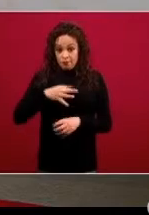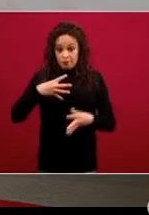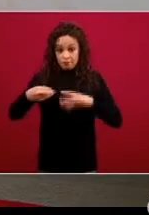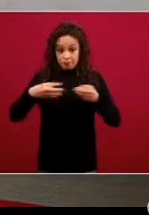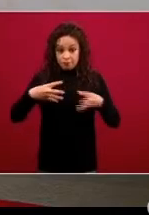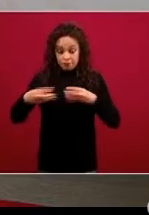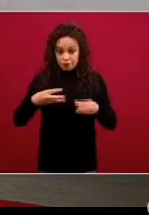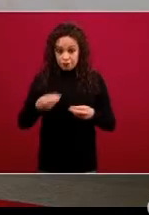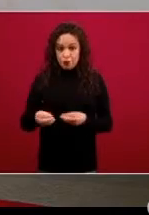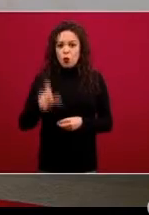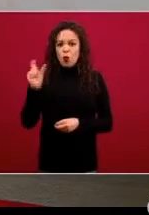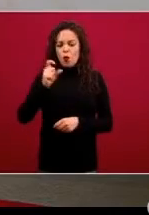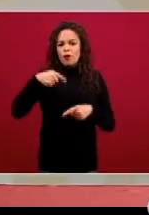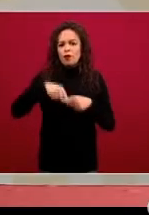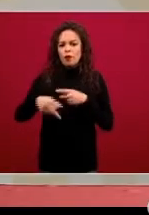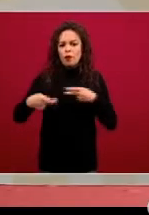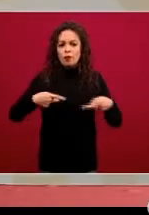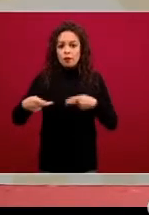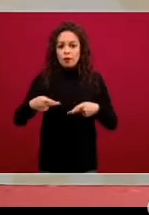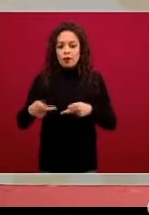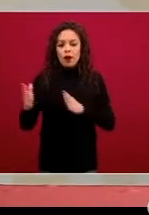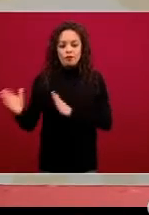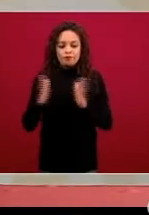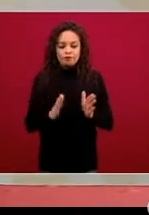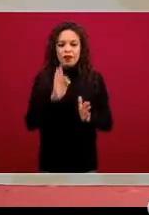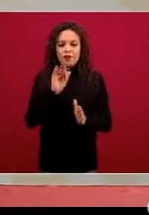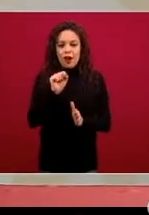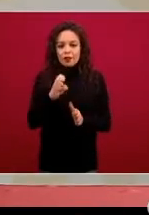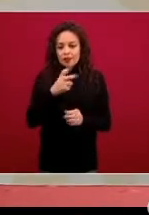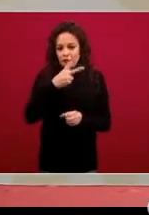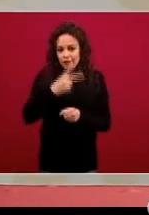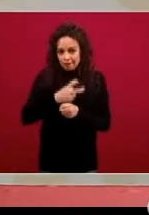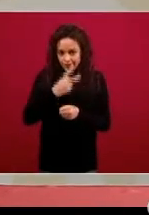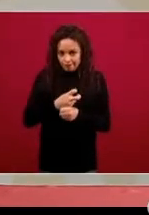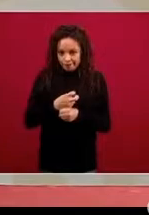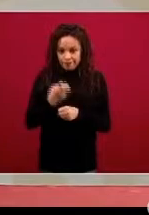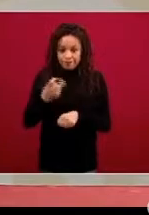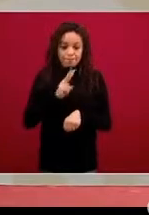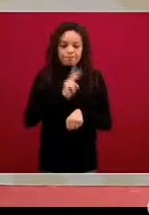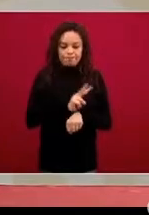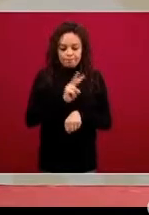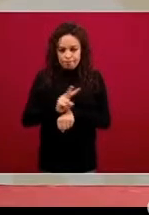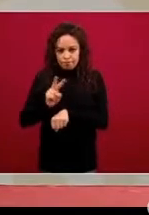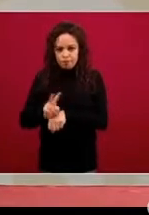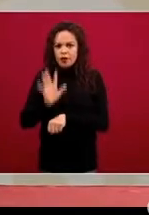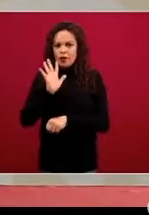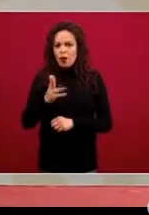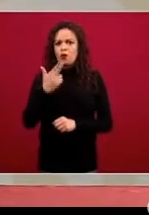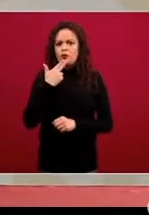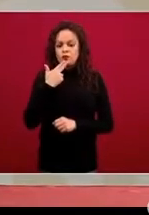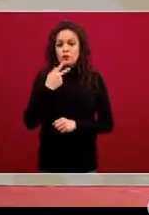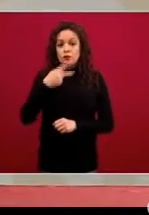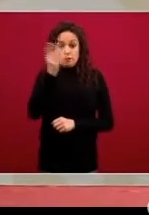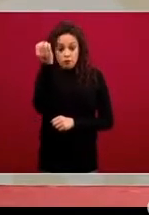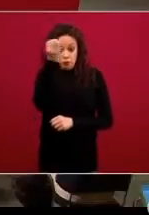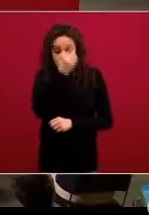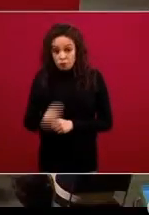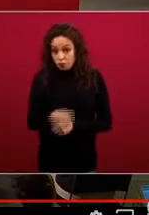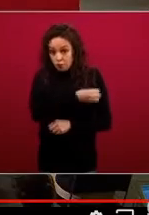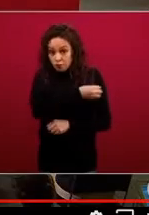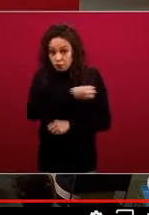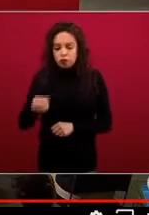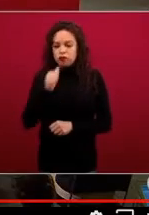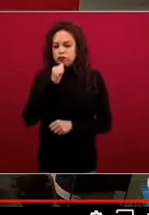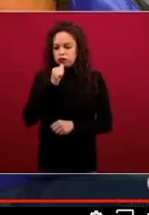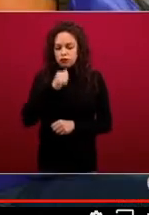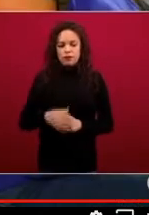did a pilot project, and so that's how we worked on that. No, we do know, but not